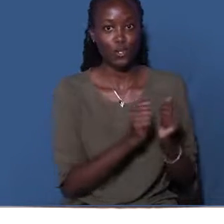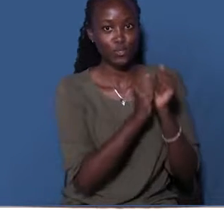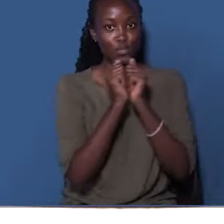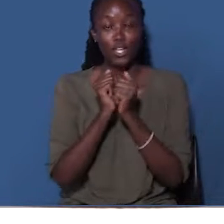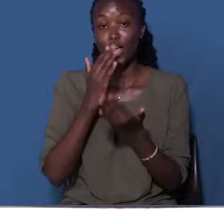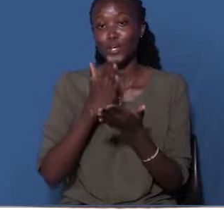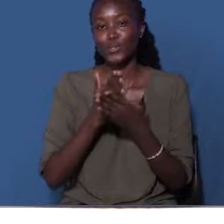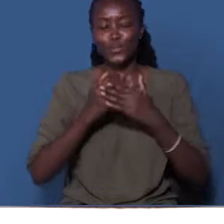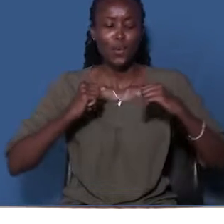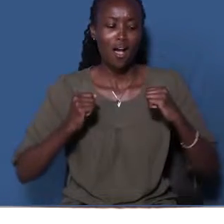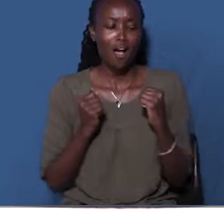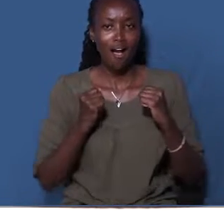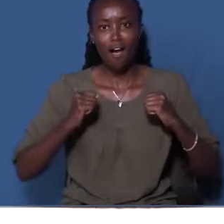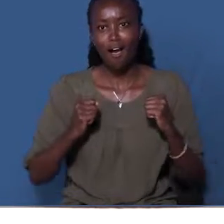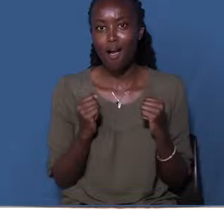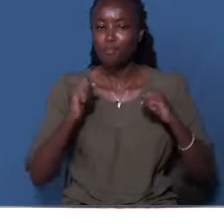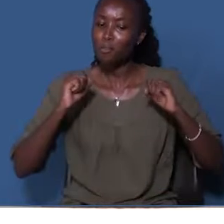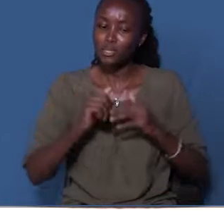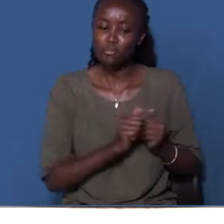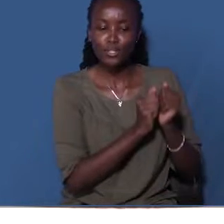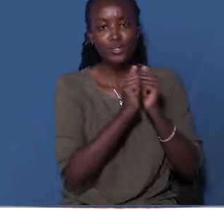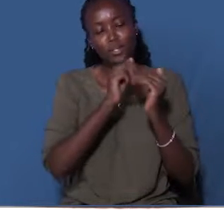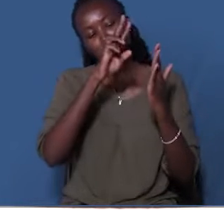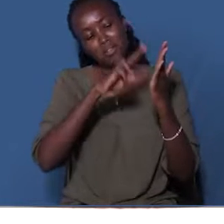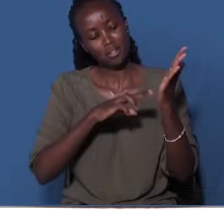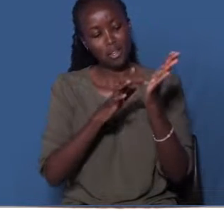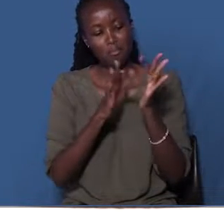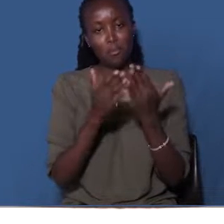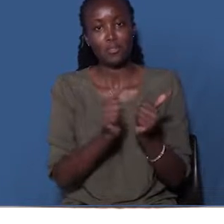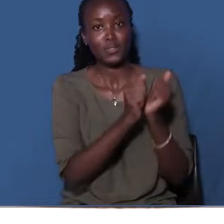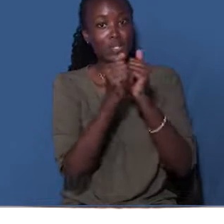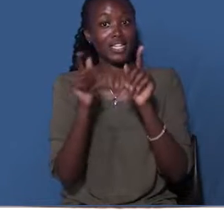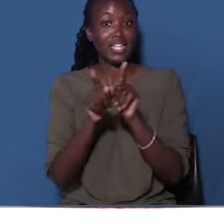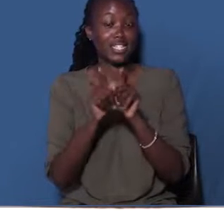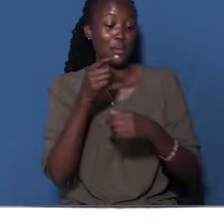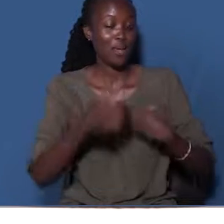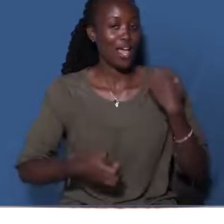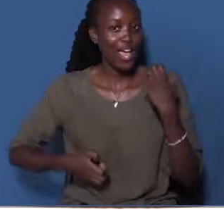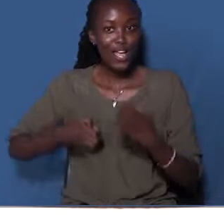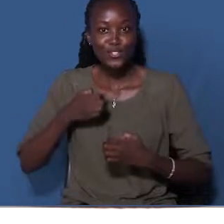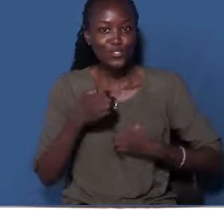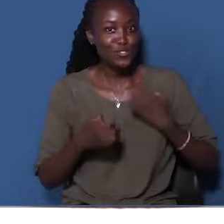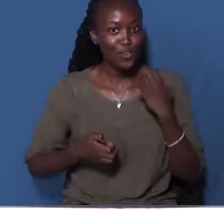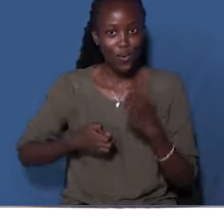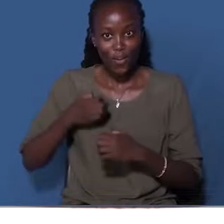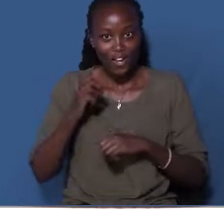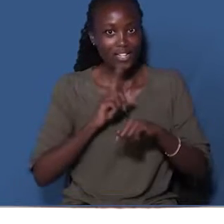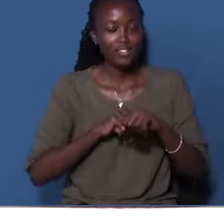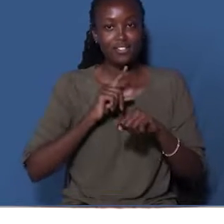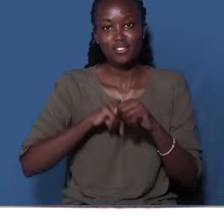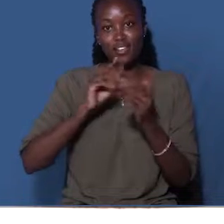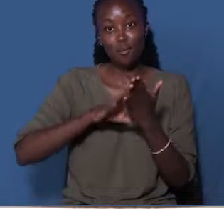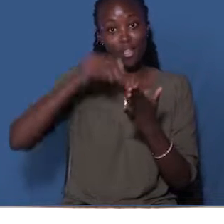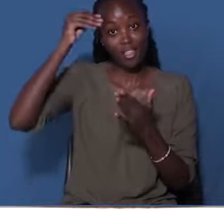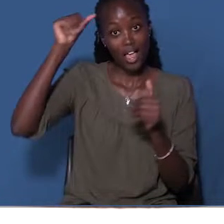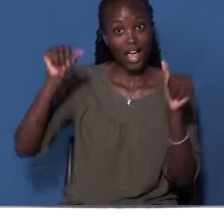have this time just to go through scriptures together and just enjoy this journey as we reflect